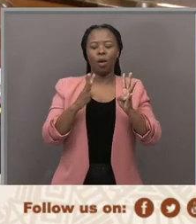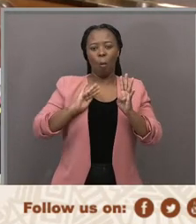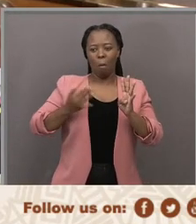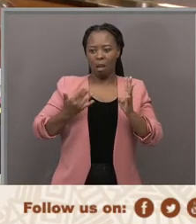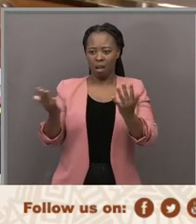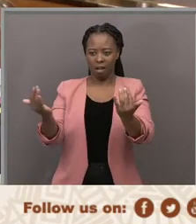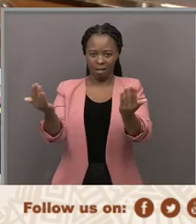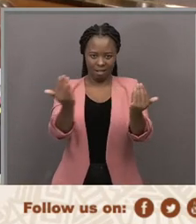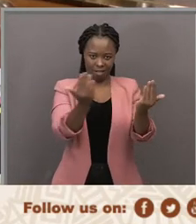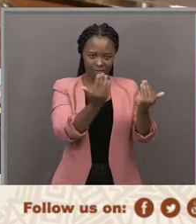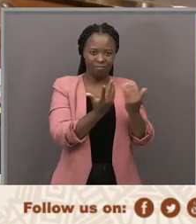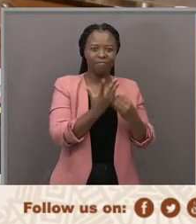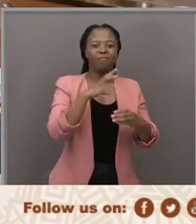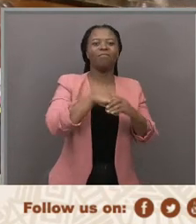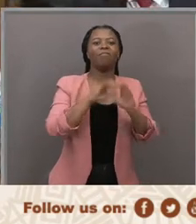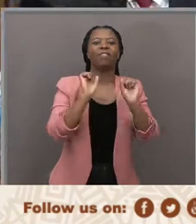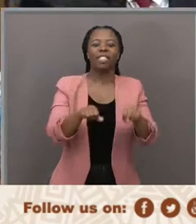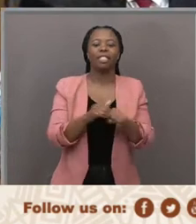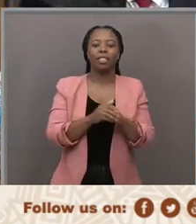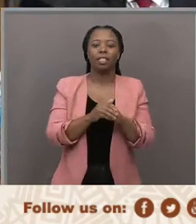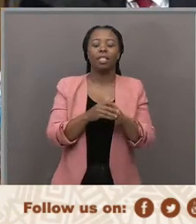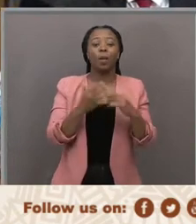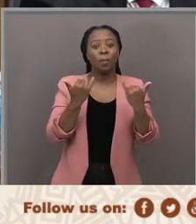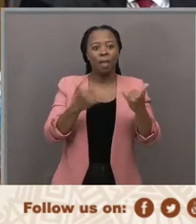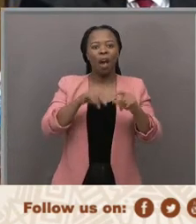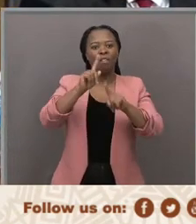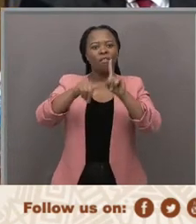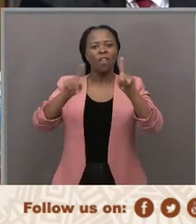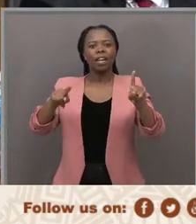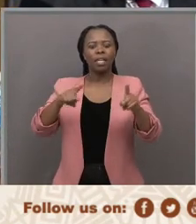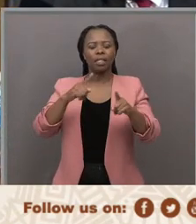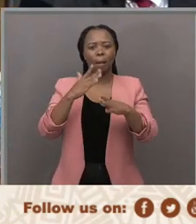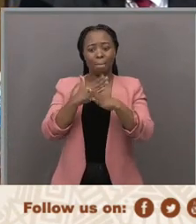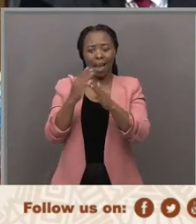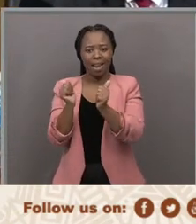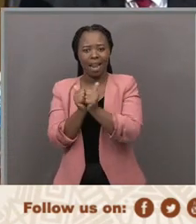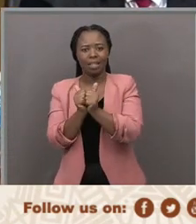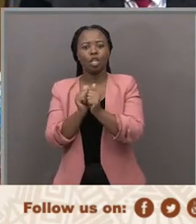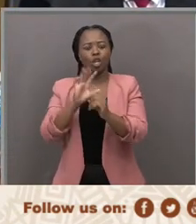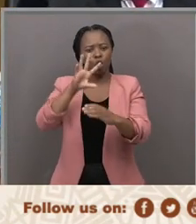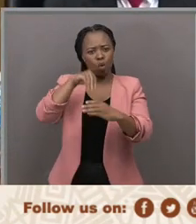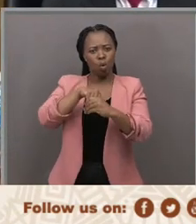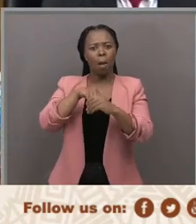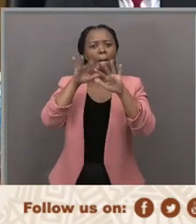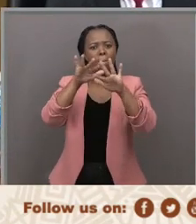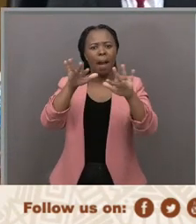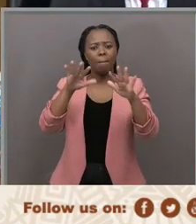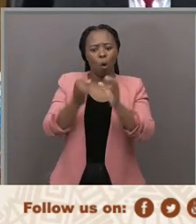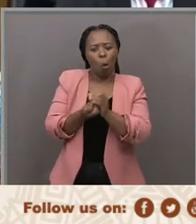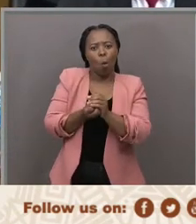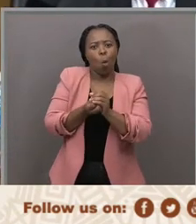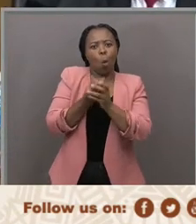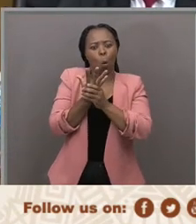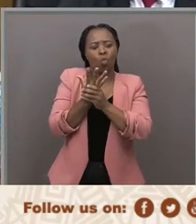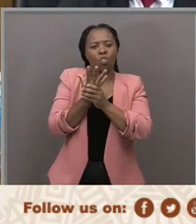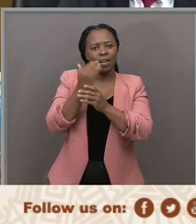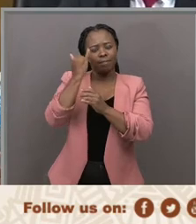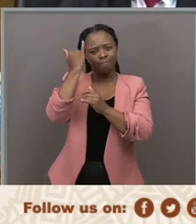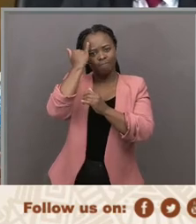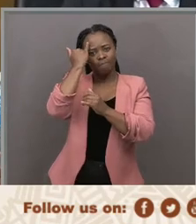We are also working with various partners, including the Public-Private Growth Initiative and ICT